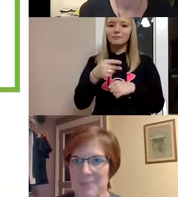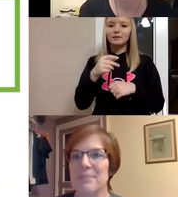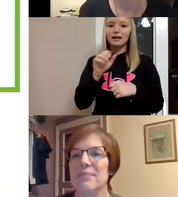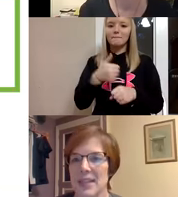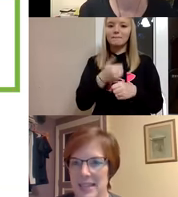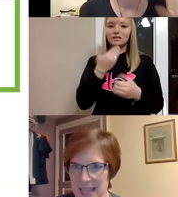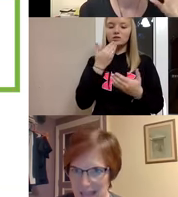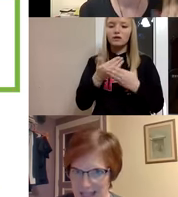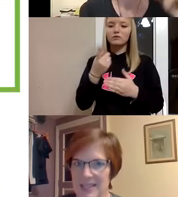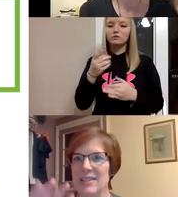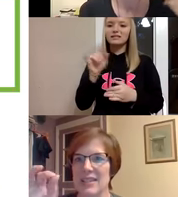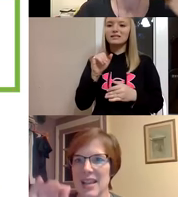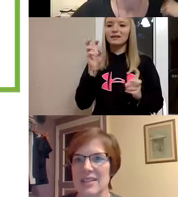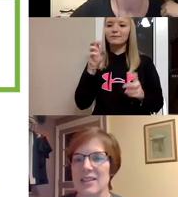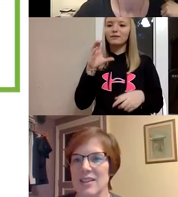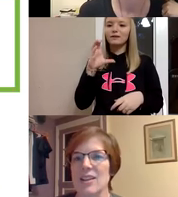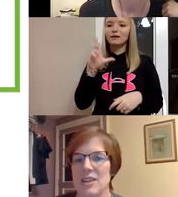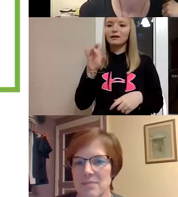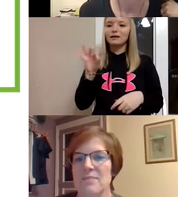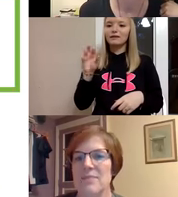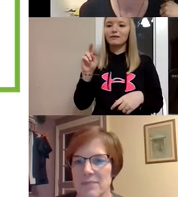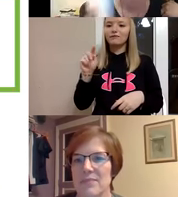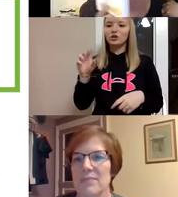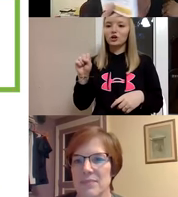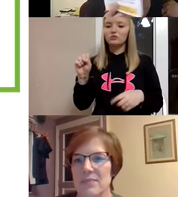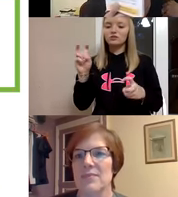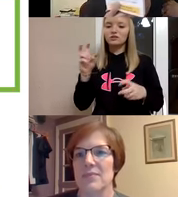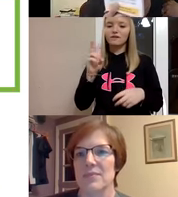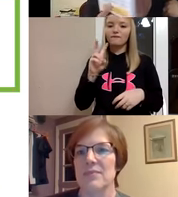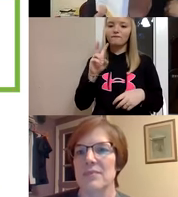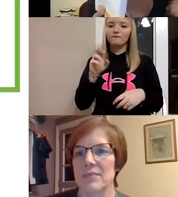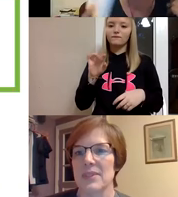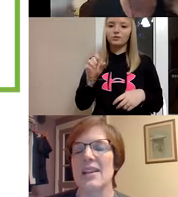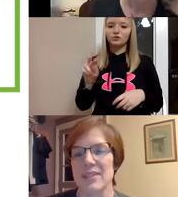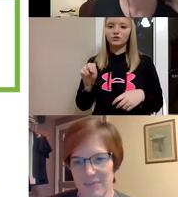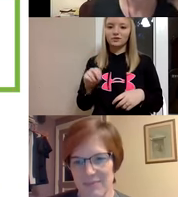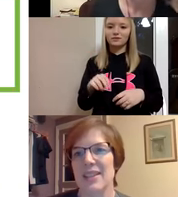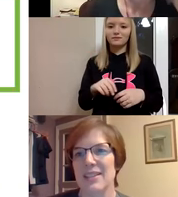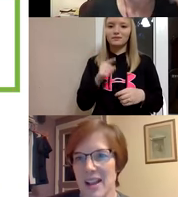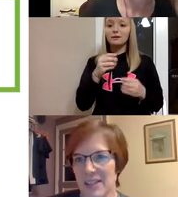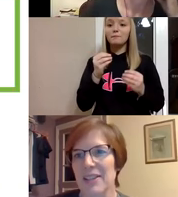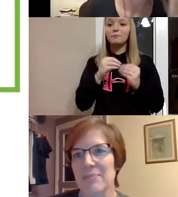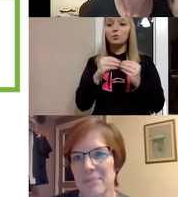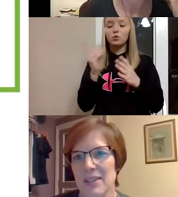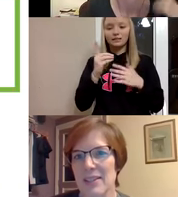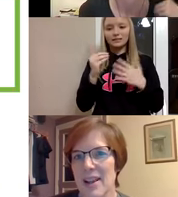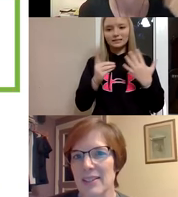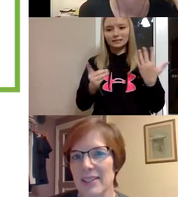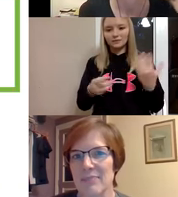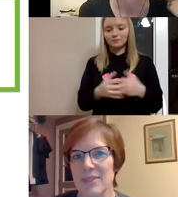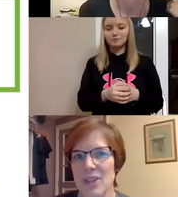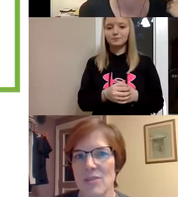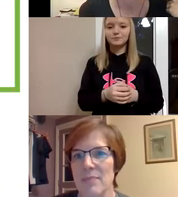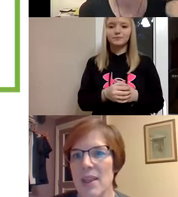very informative. Yes. Yes. But it doesn't go into near the detail of this one. Yes. Exactly.